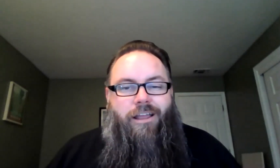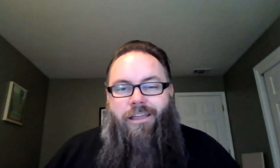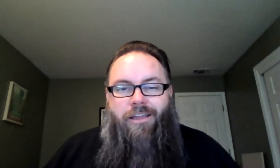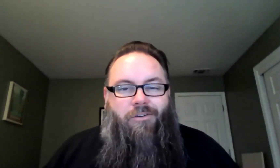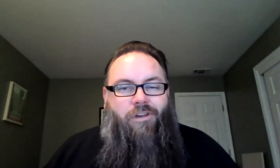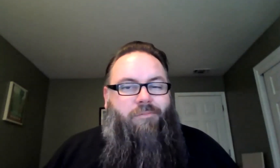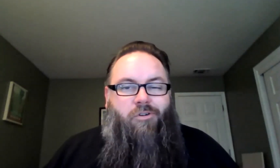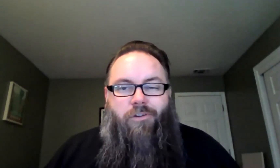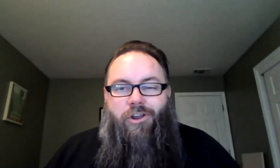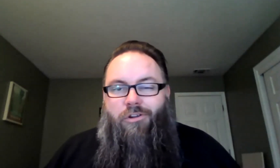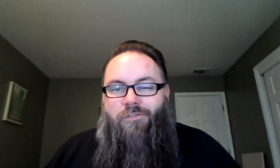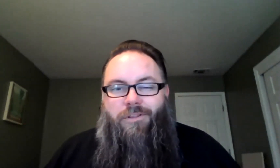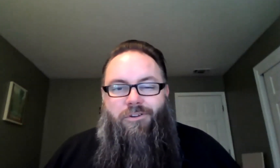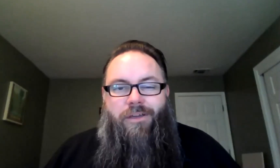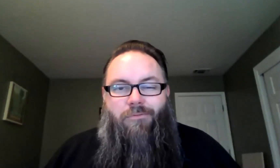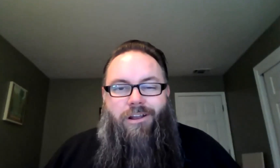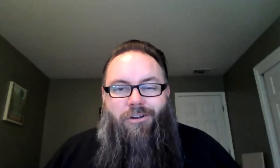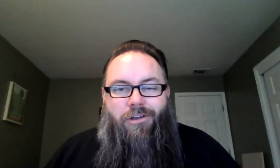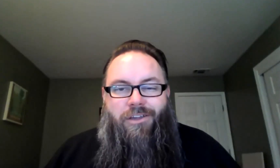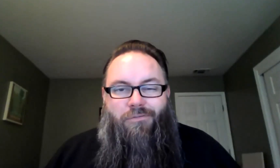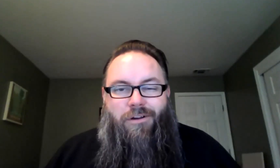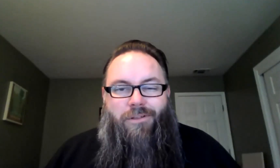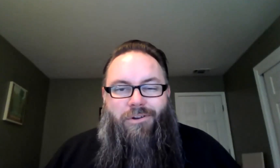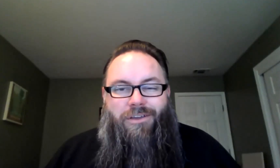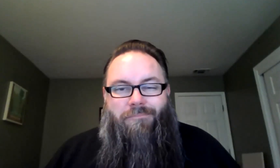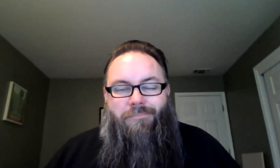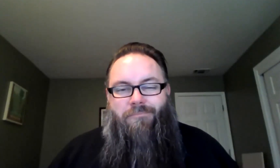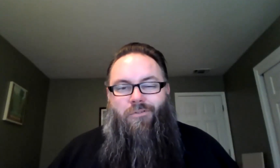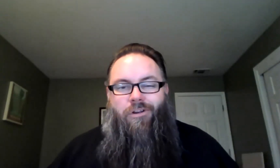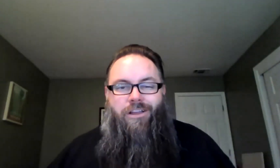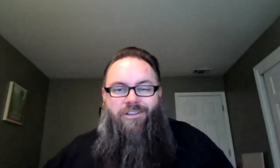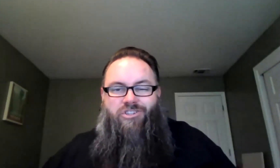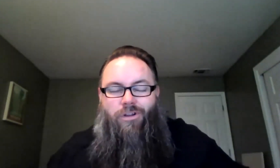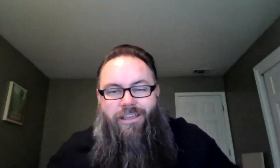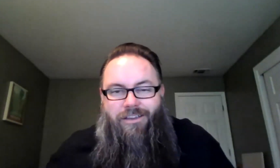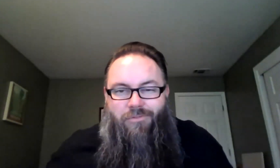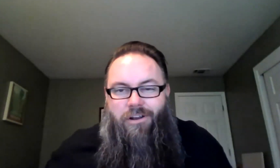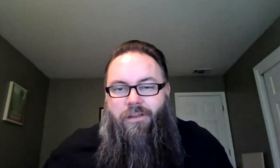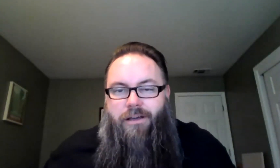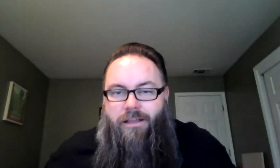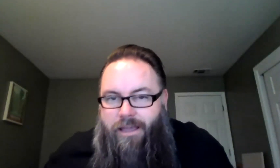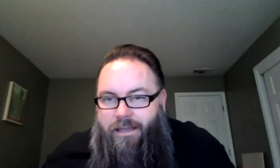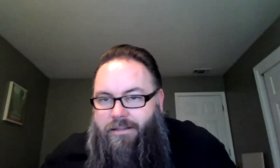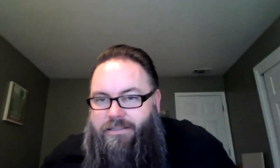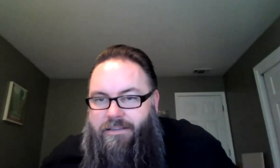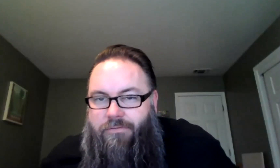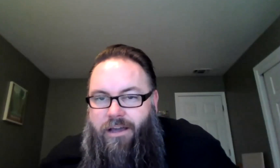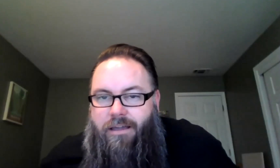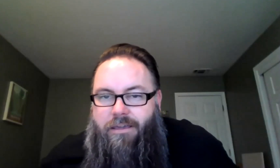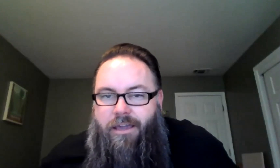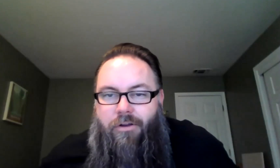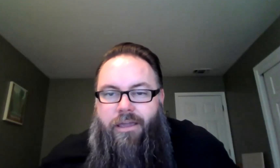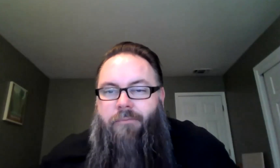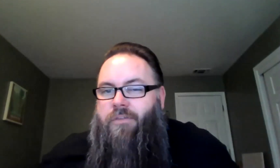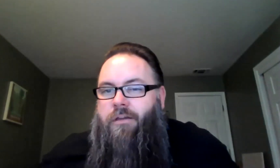already. Good morning. Rima, who we've already heard from a little bit. We're going to hear from a little bit more shortly. Good morning, Rima. And let's see. We've